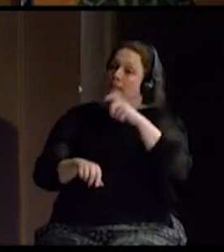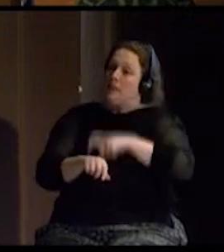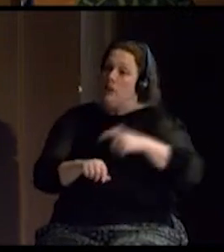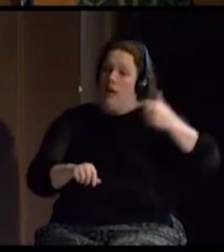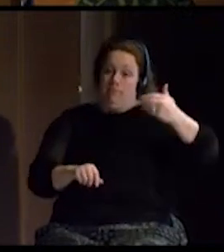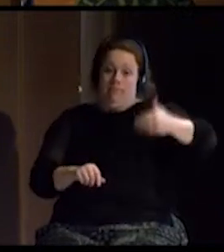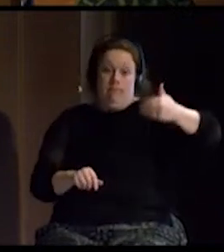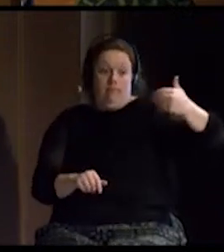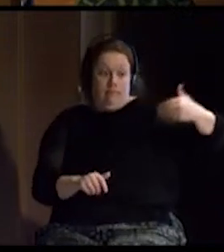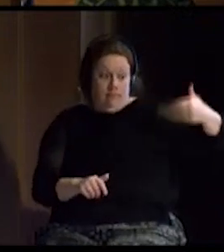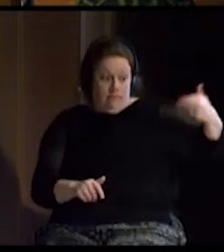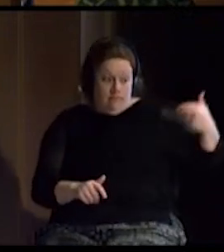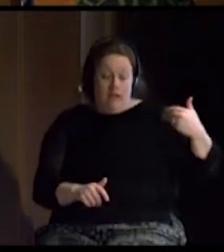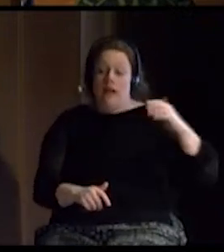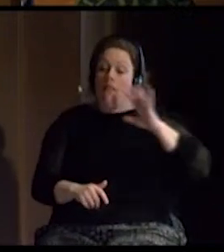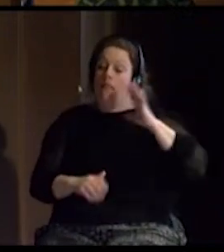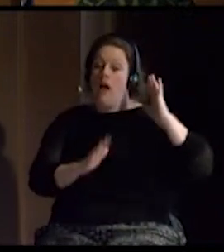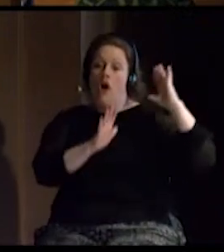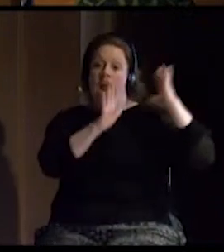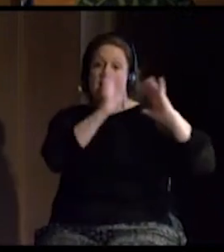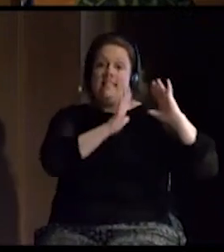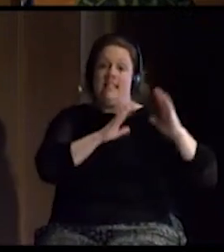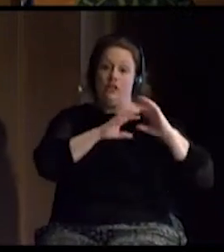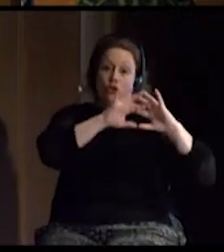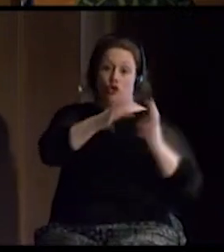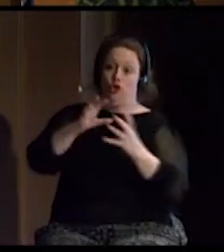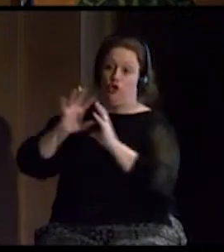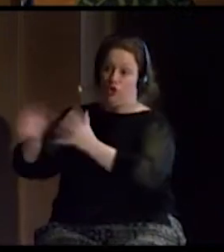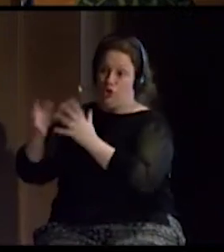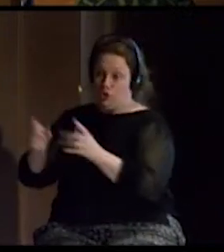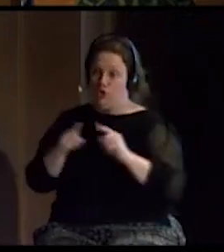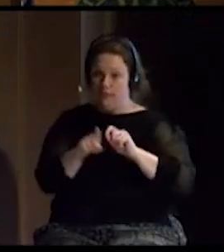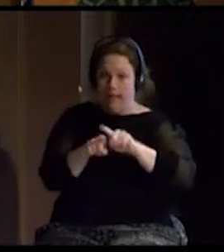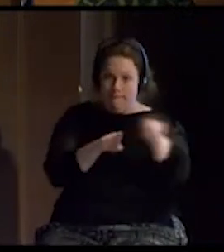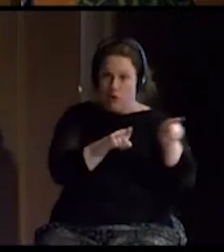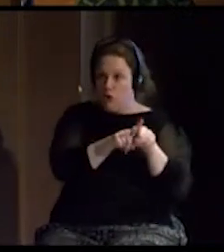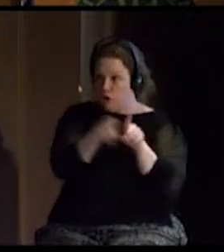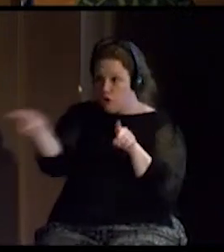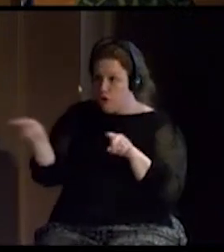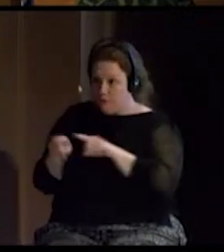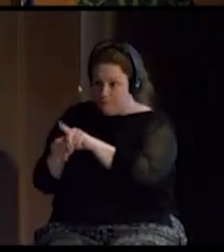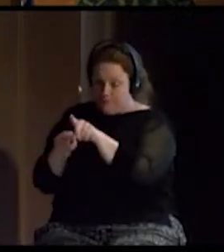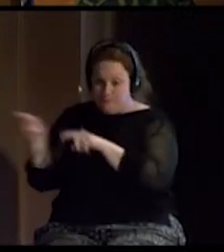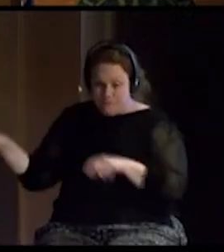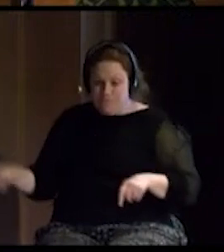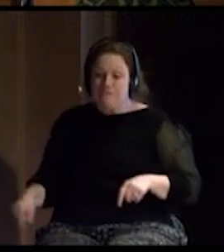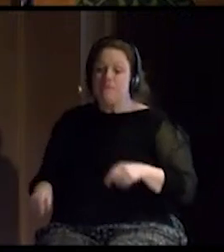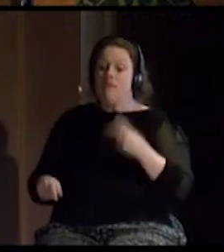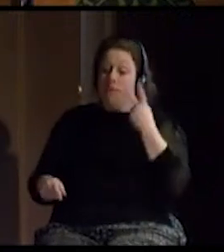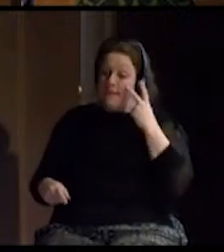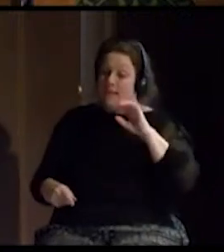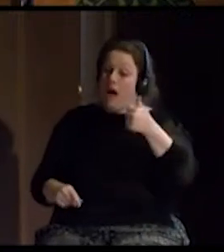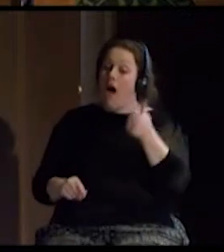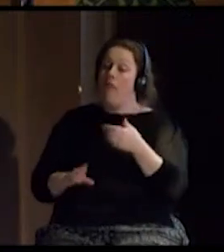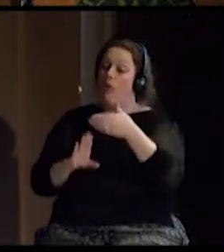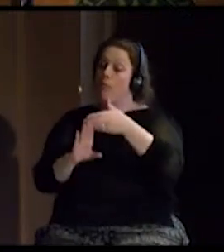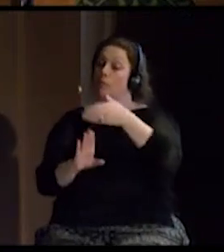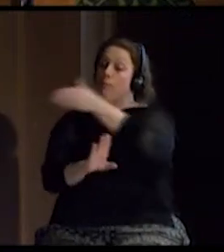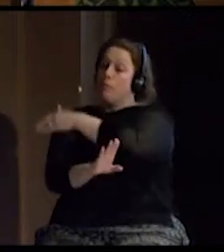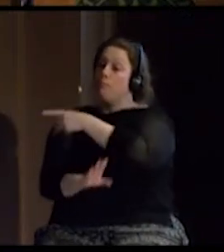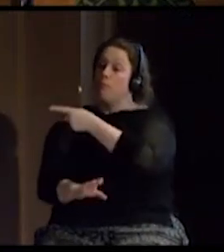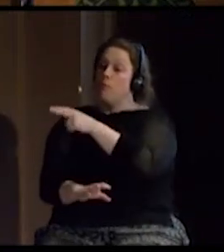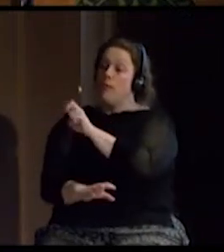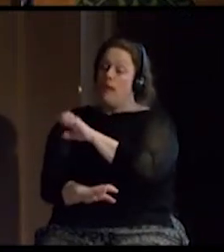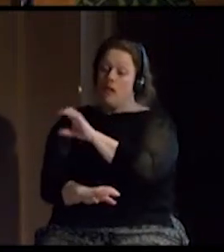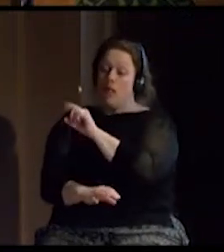ancestors diverge from each other. So we see that mutton is grouped with other pre-colonial dogs that are found only in the Americas and